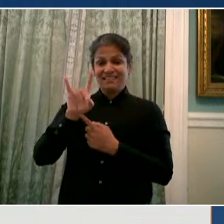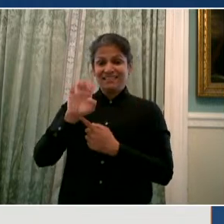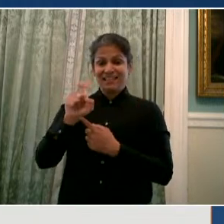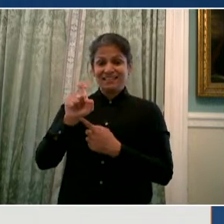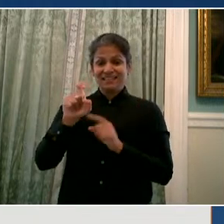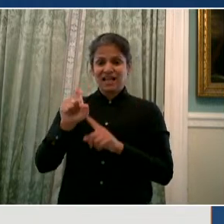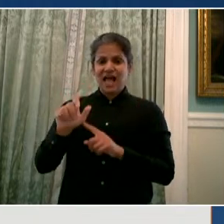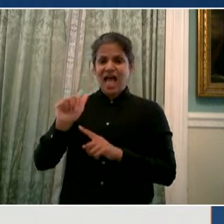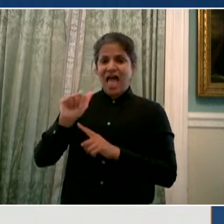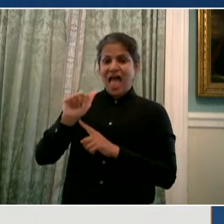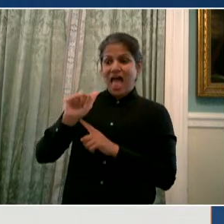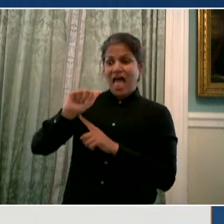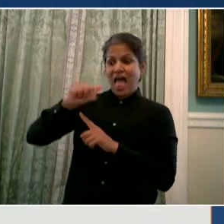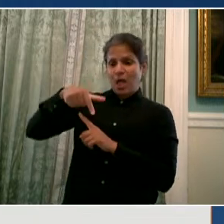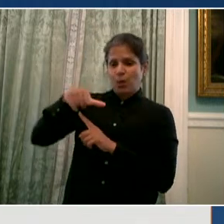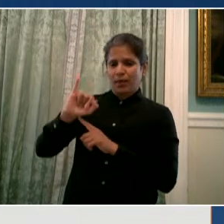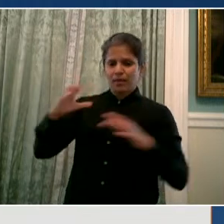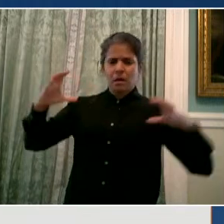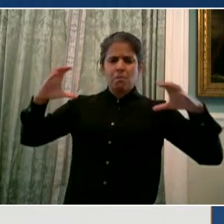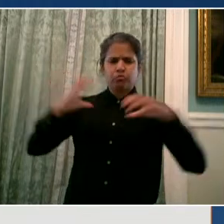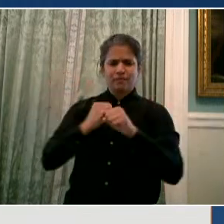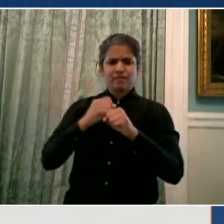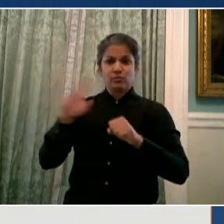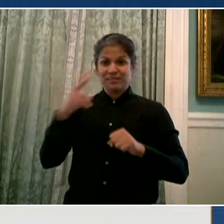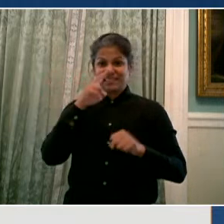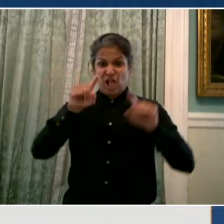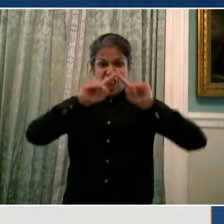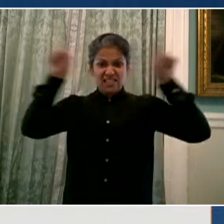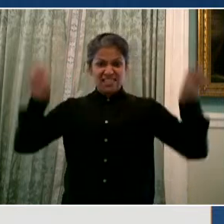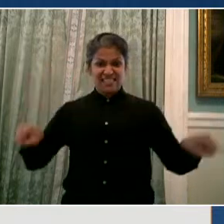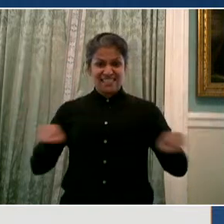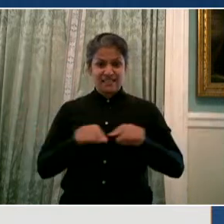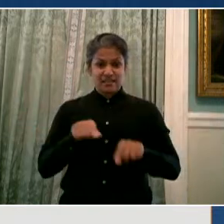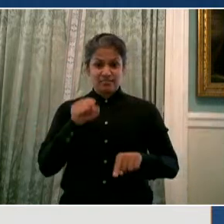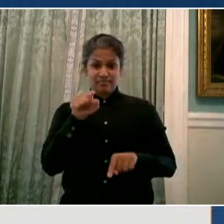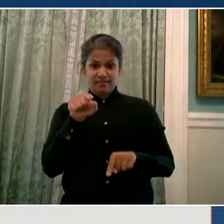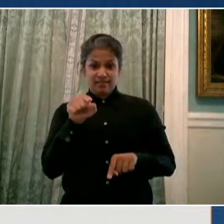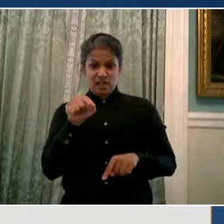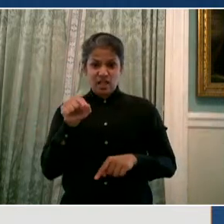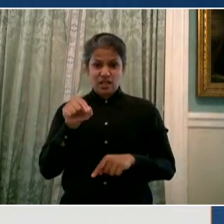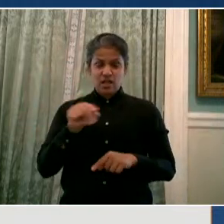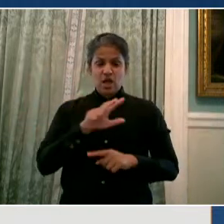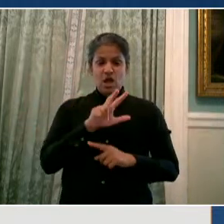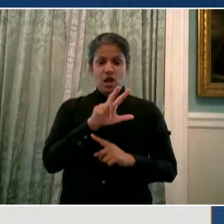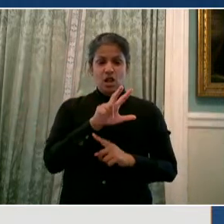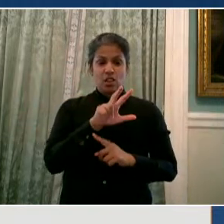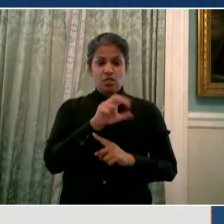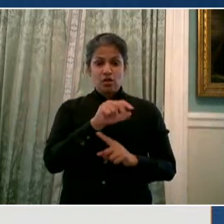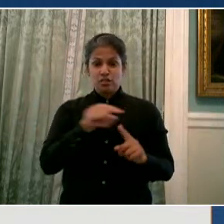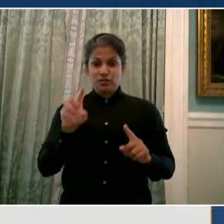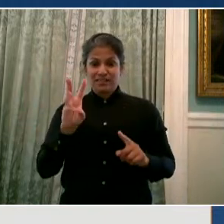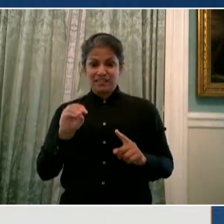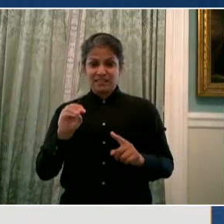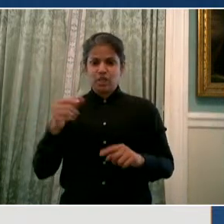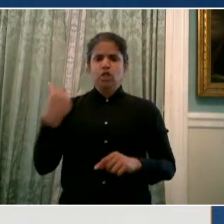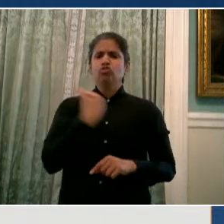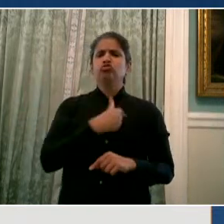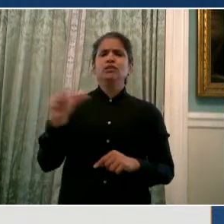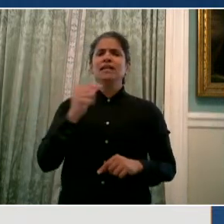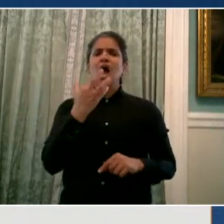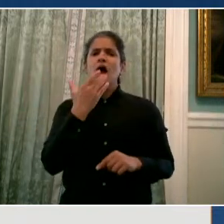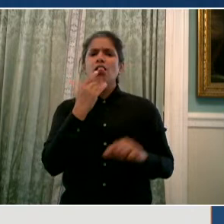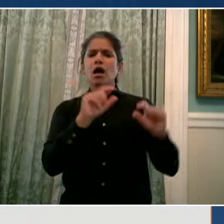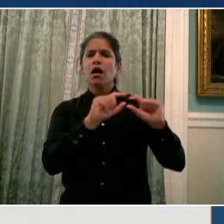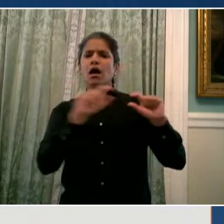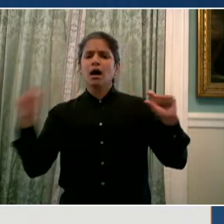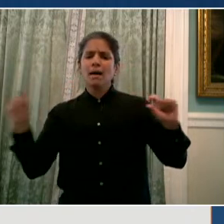to 60. That's in the, generally the green to moderate zone, meaning really in the